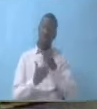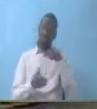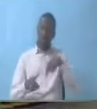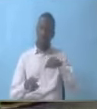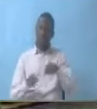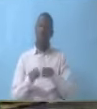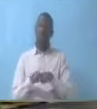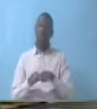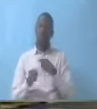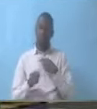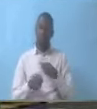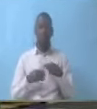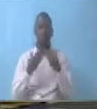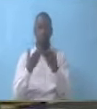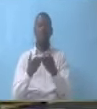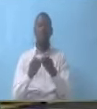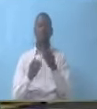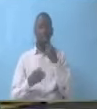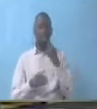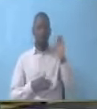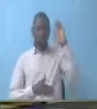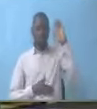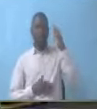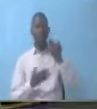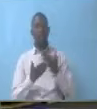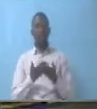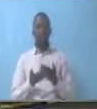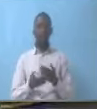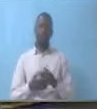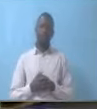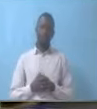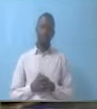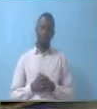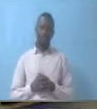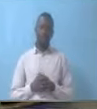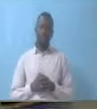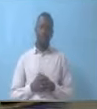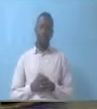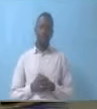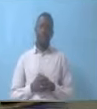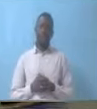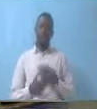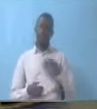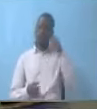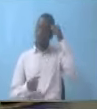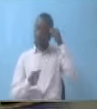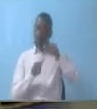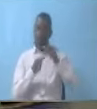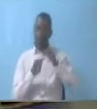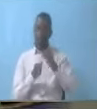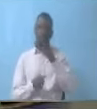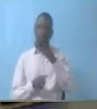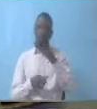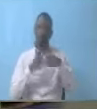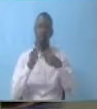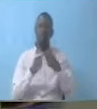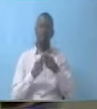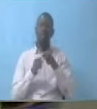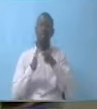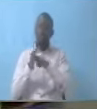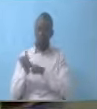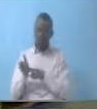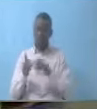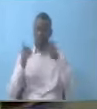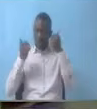joxe nga ko fi ci commission bi wala bo nga def ko jamono jo xamne waat nga be pare. May I remind you of the protocols